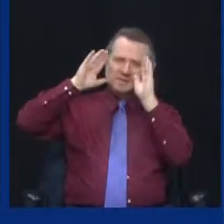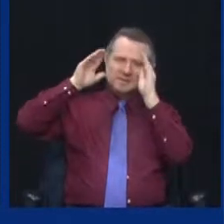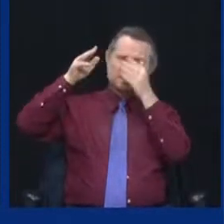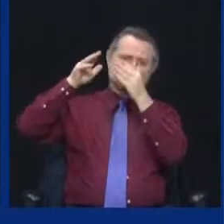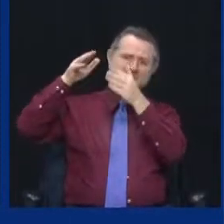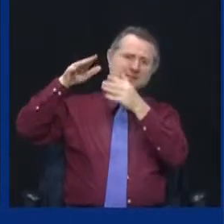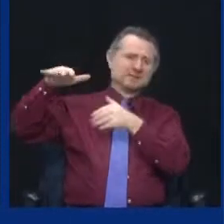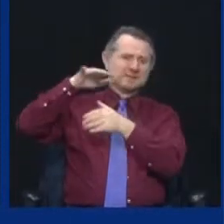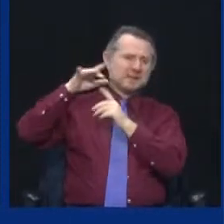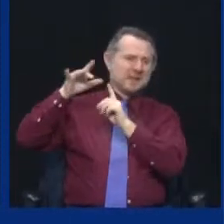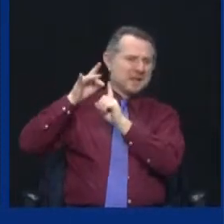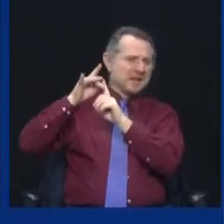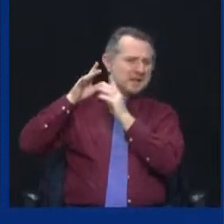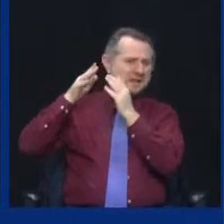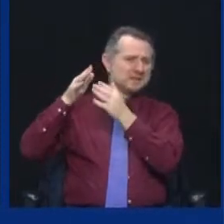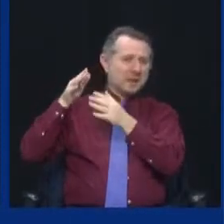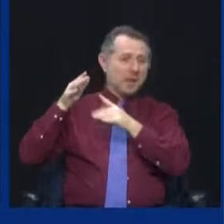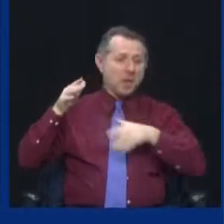older people.